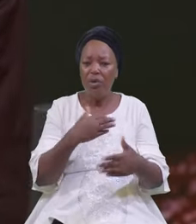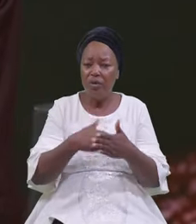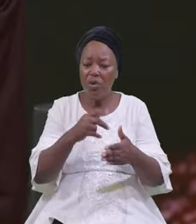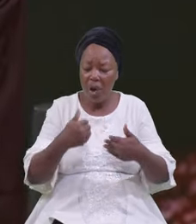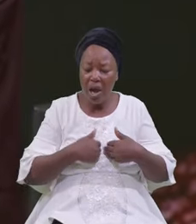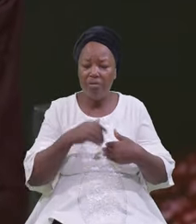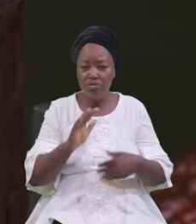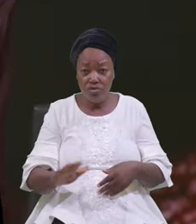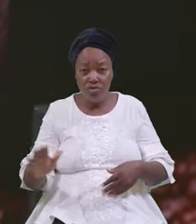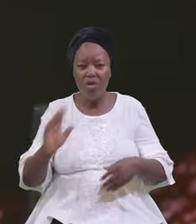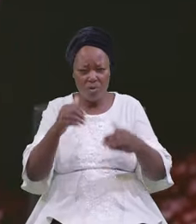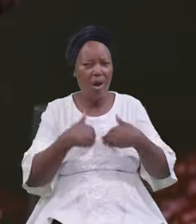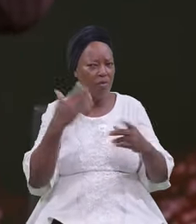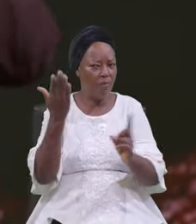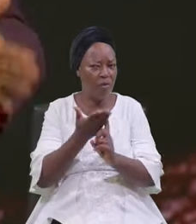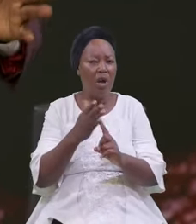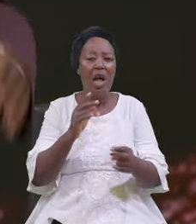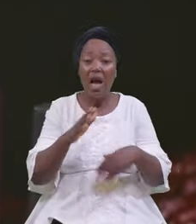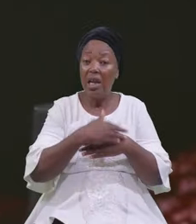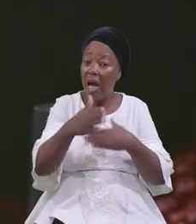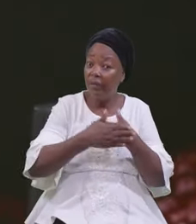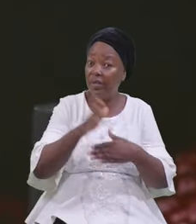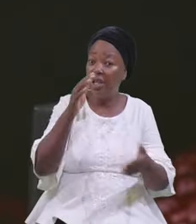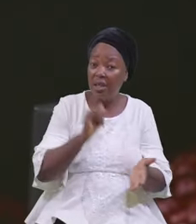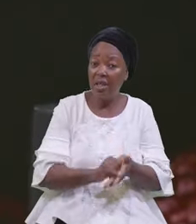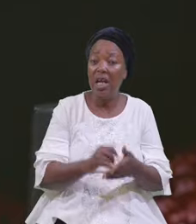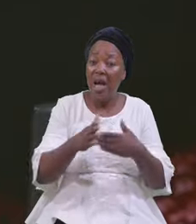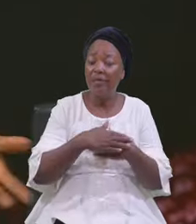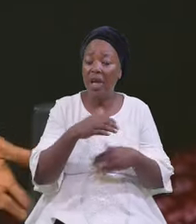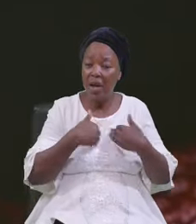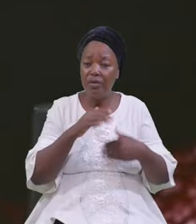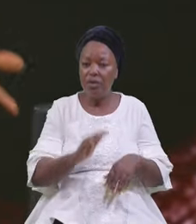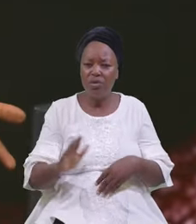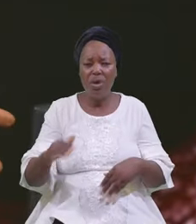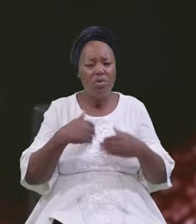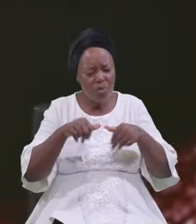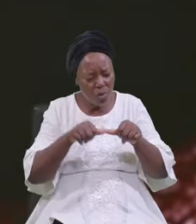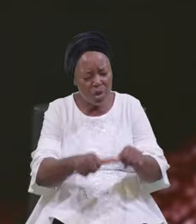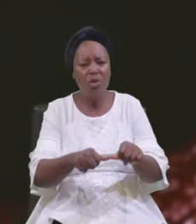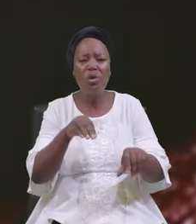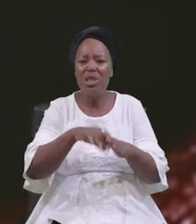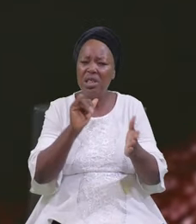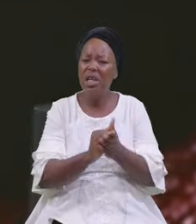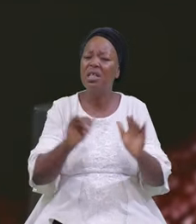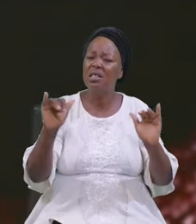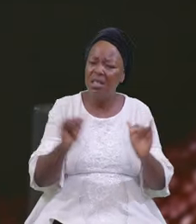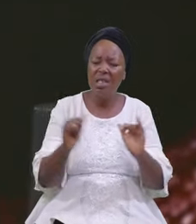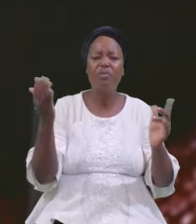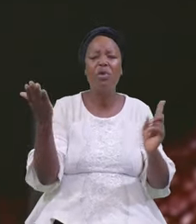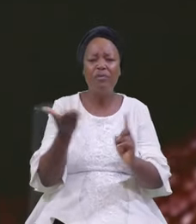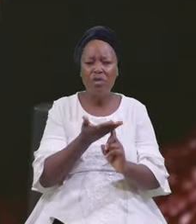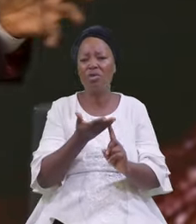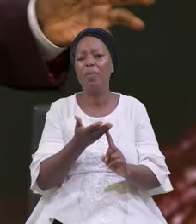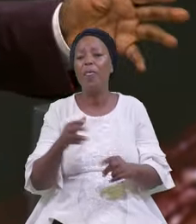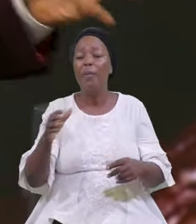children, you had conviction. After that, after having children, you remain in that same